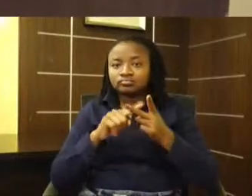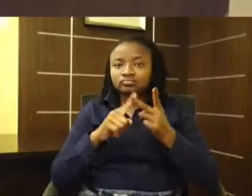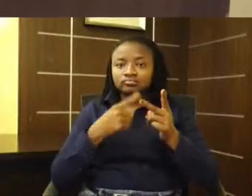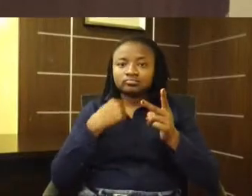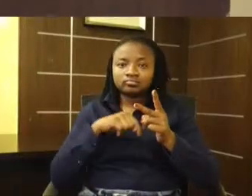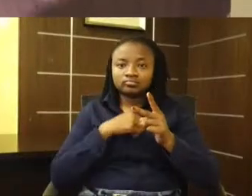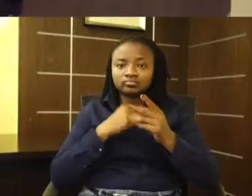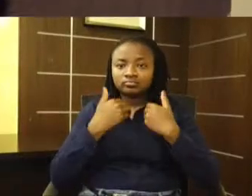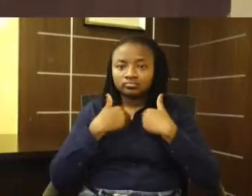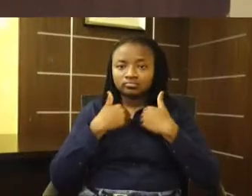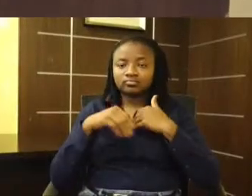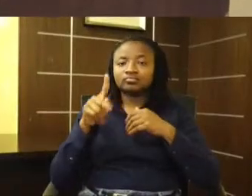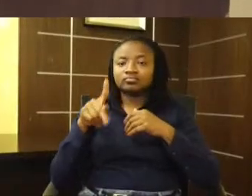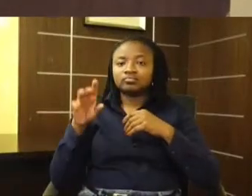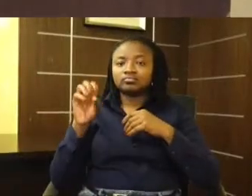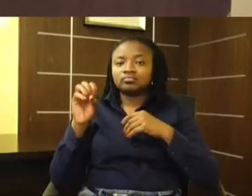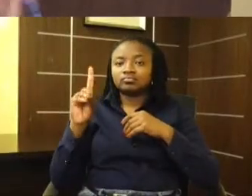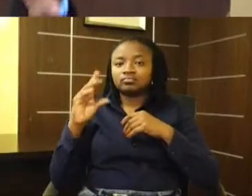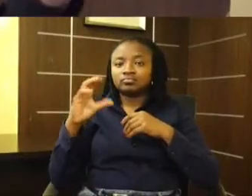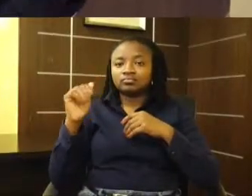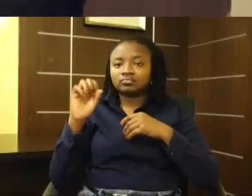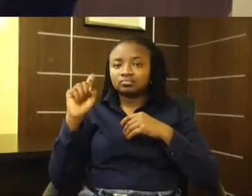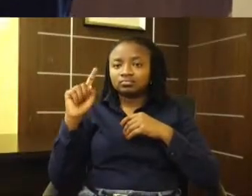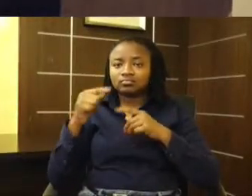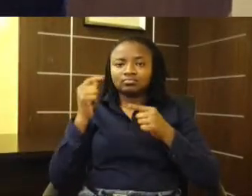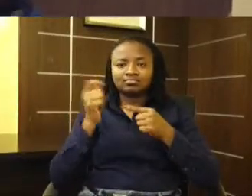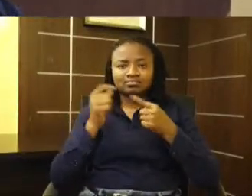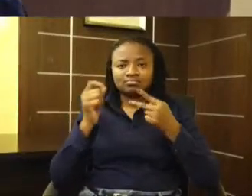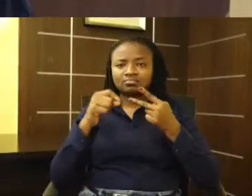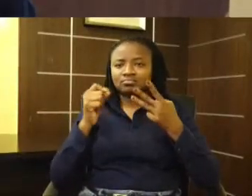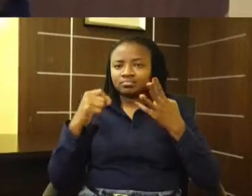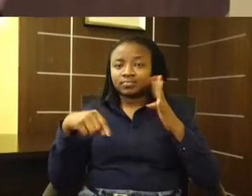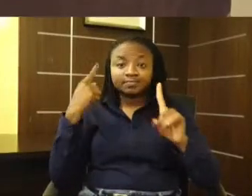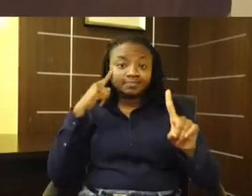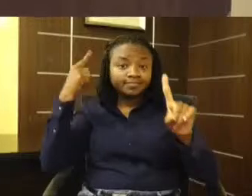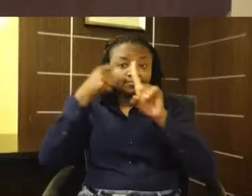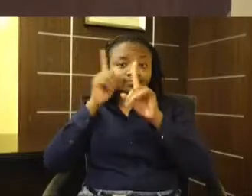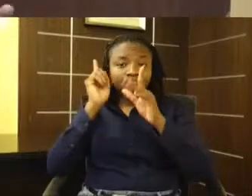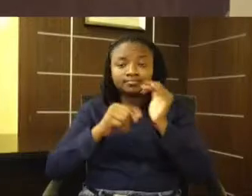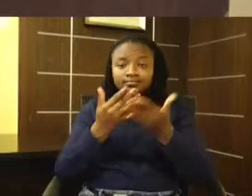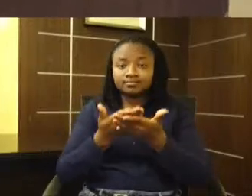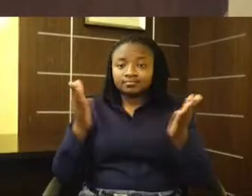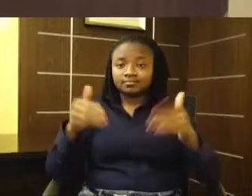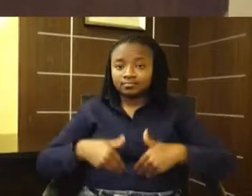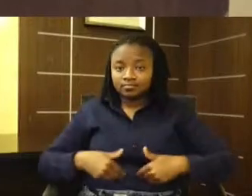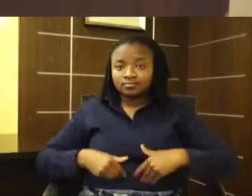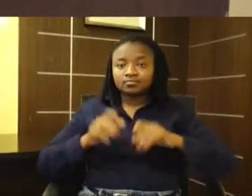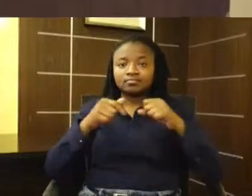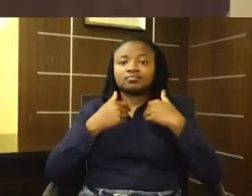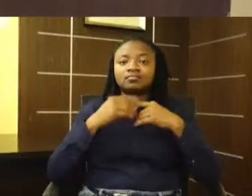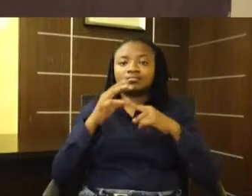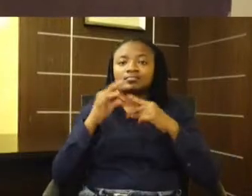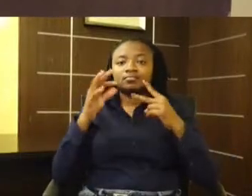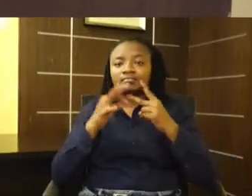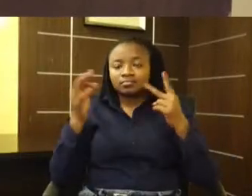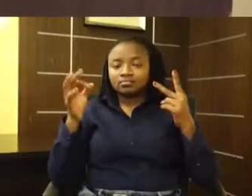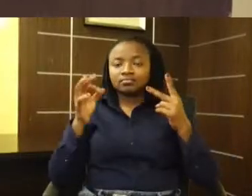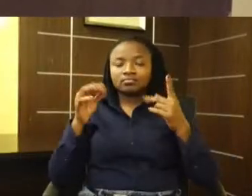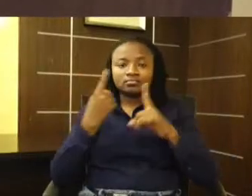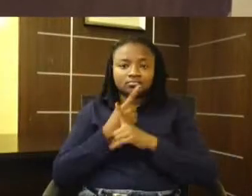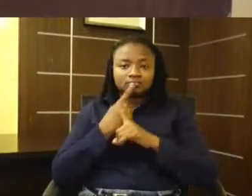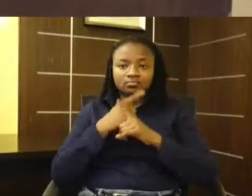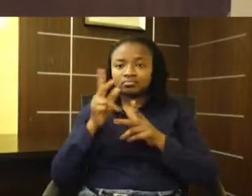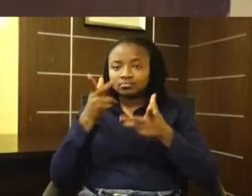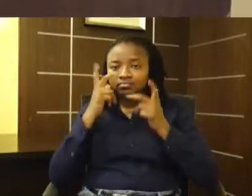the podcast and stuff, so that we are able to give a variety of options to the young people.